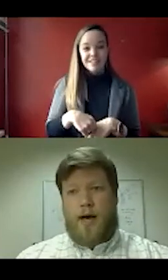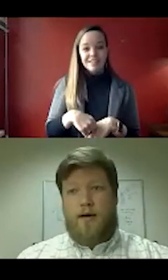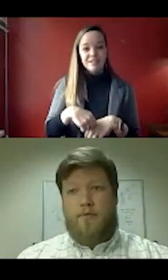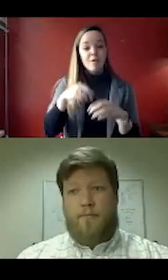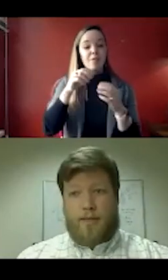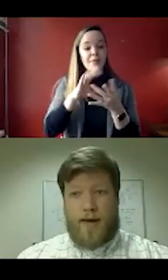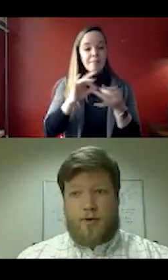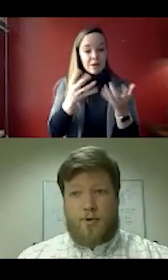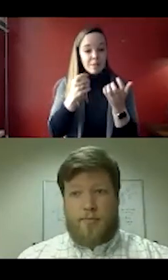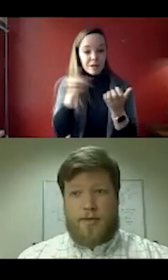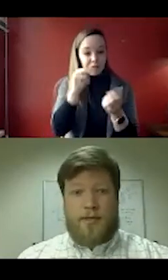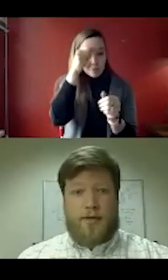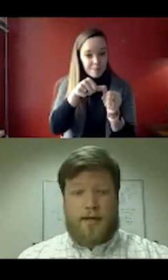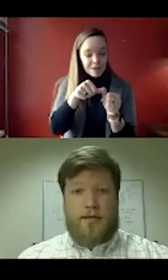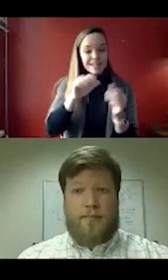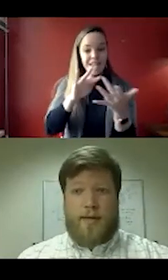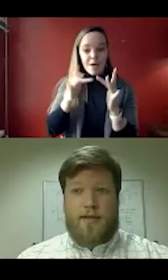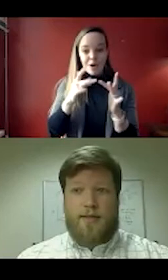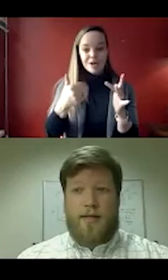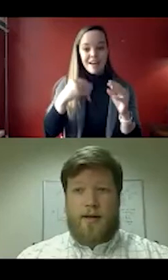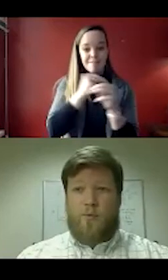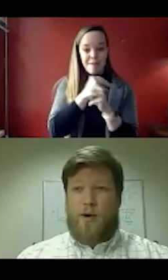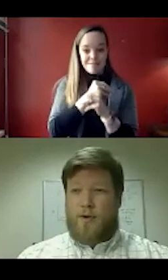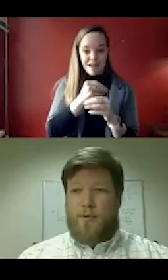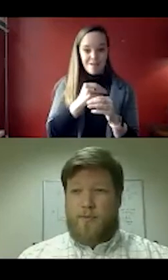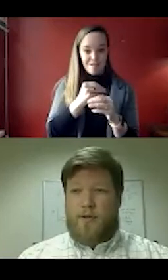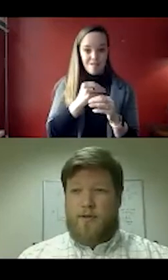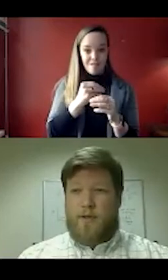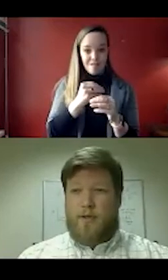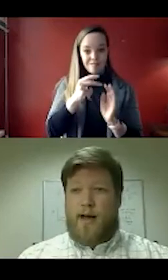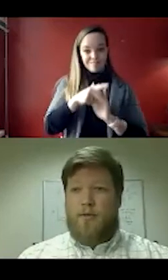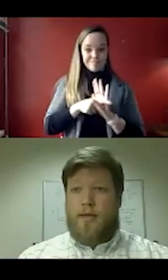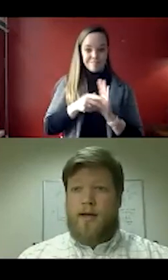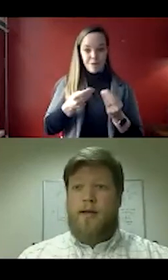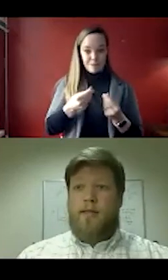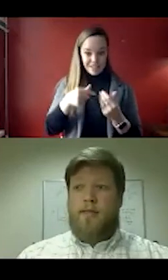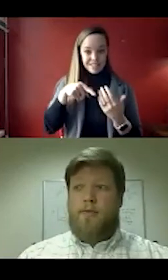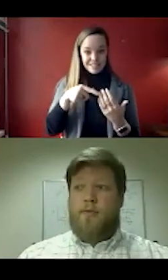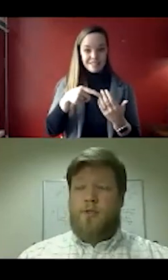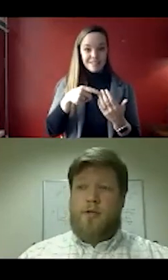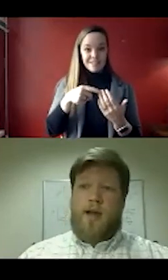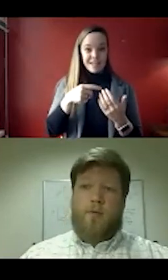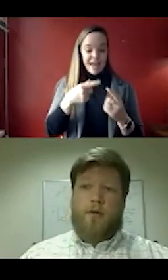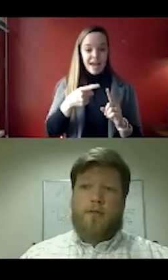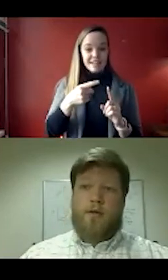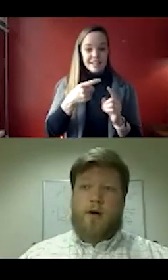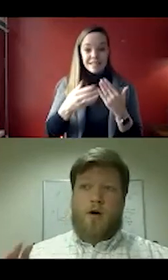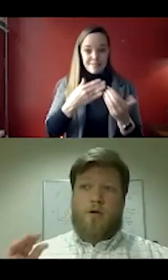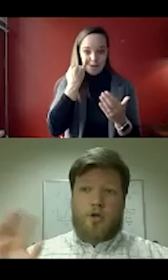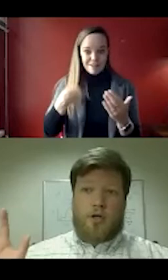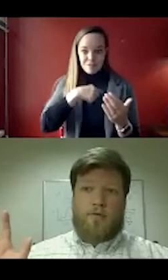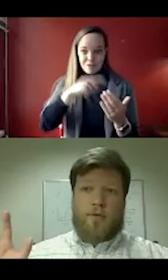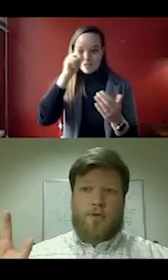networks have mathematical properties that are independent of whether or not we're smart enough to figure them out, that certain networks